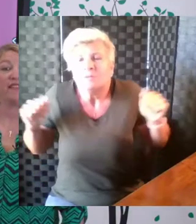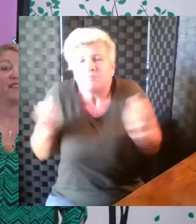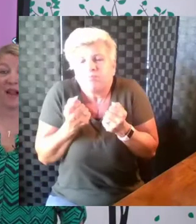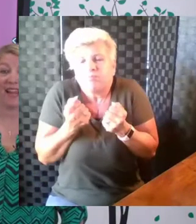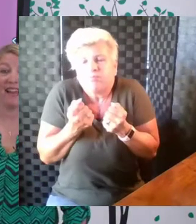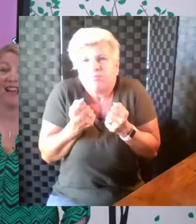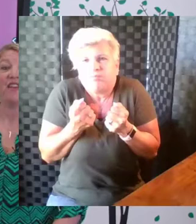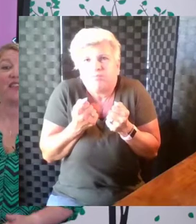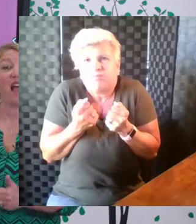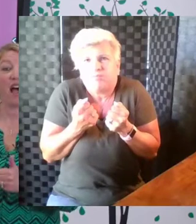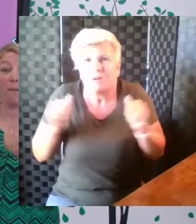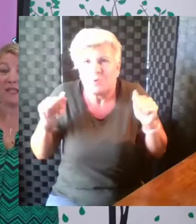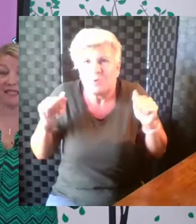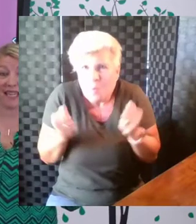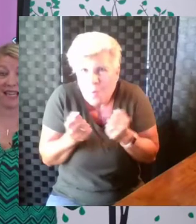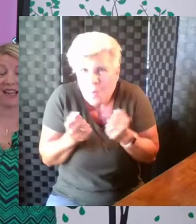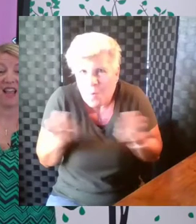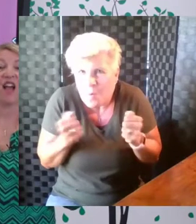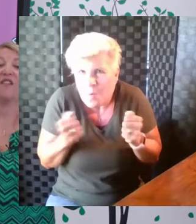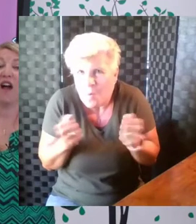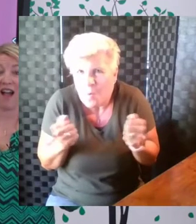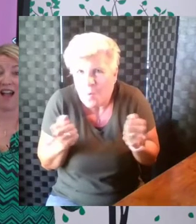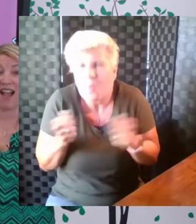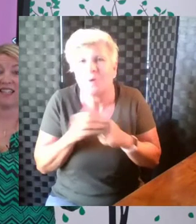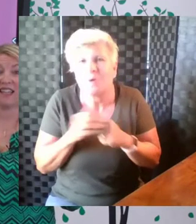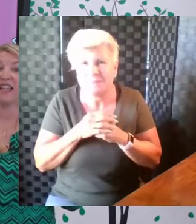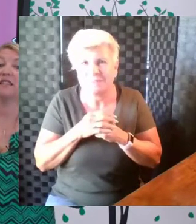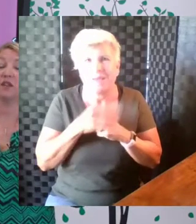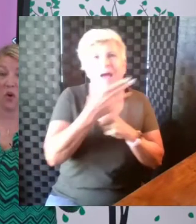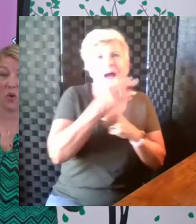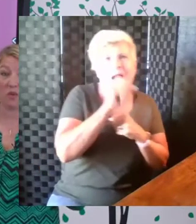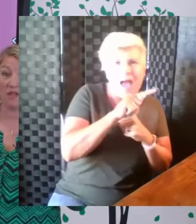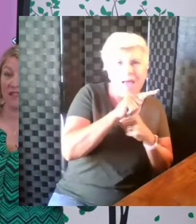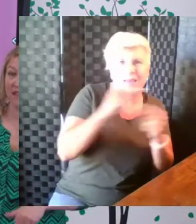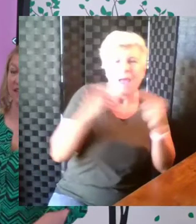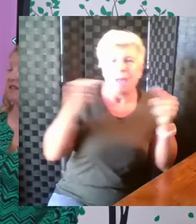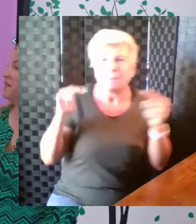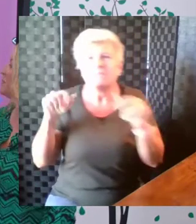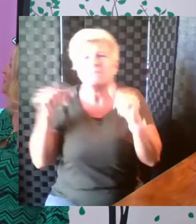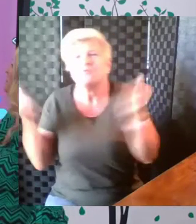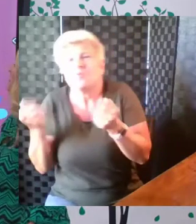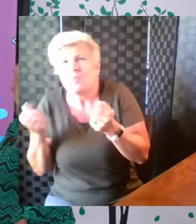Cold. That's right. The opposite of hot is cold.